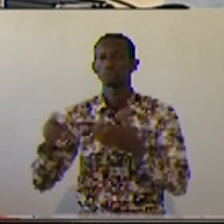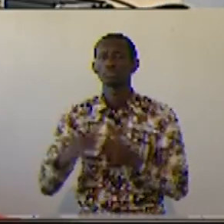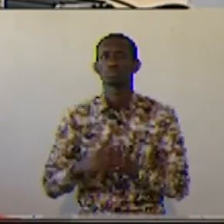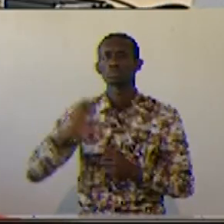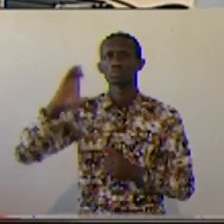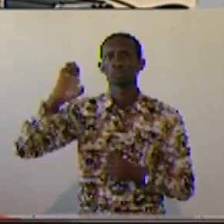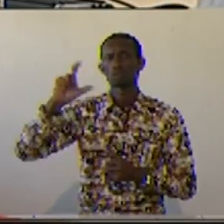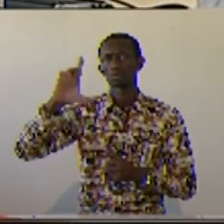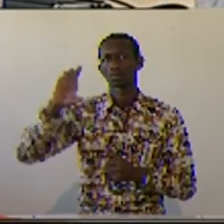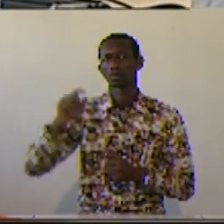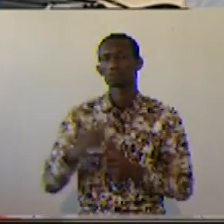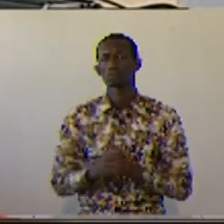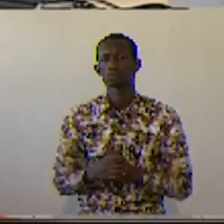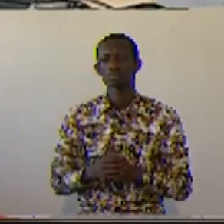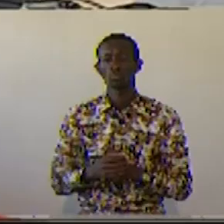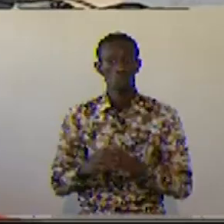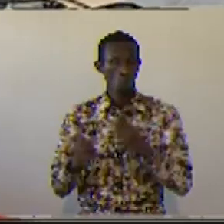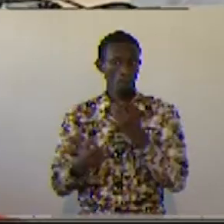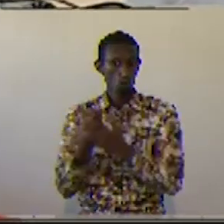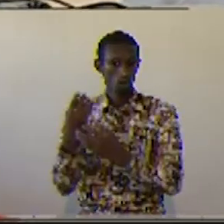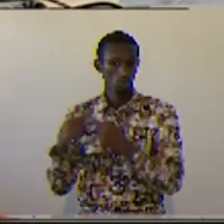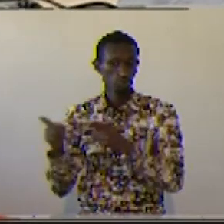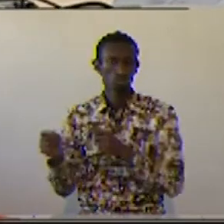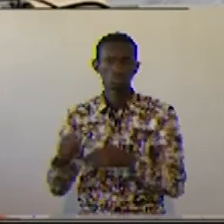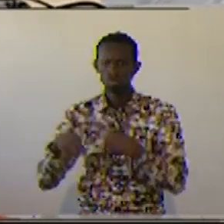And the other product, as we said, it is always